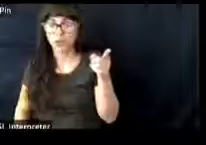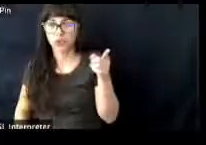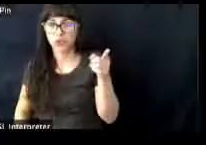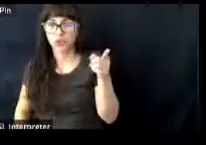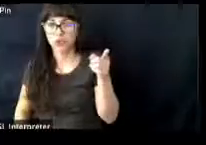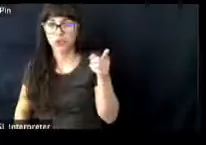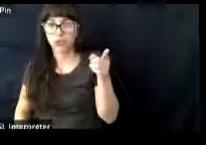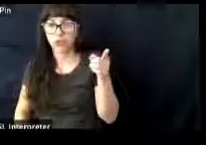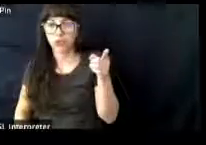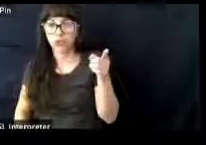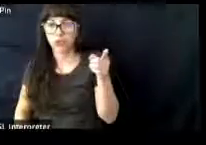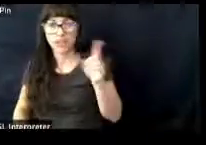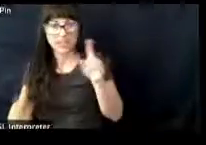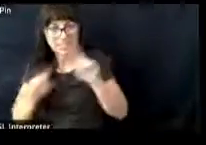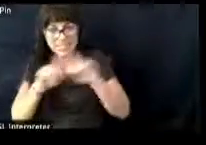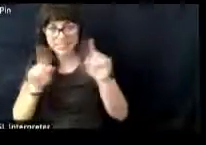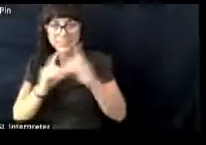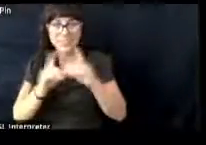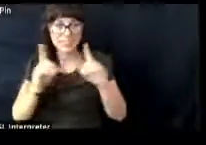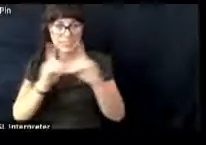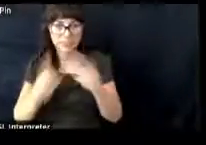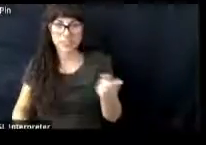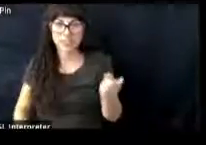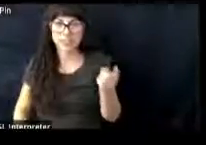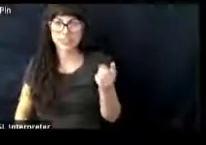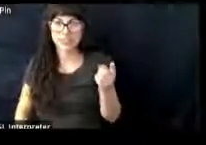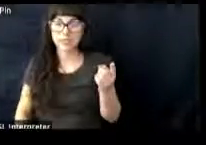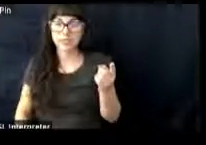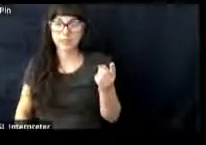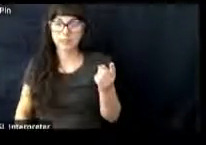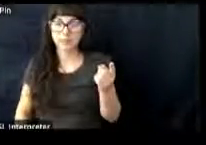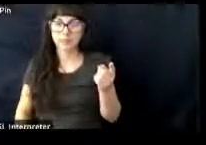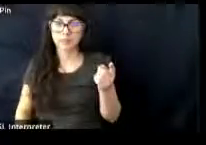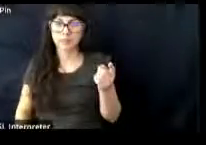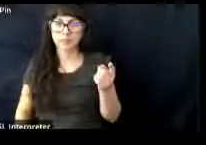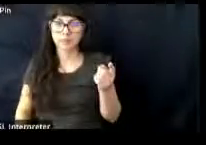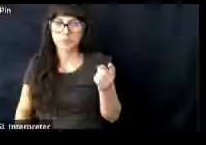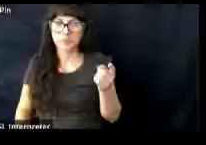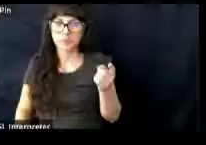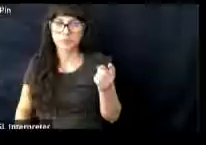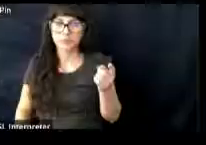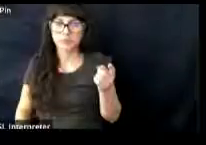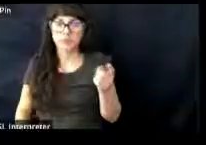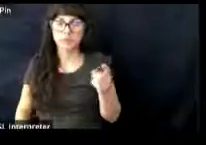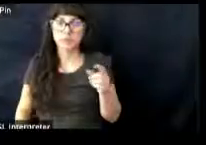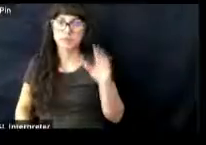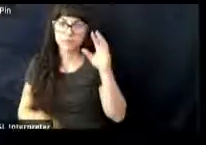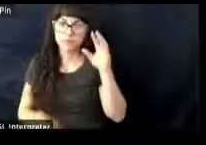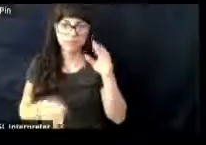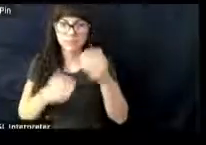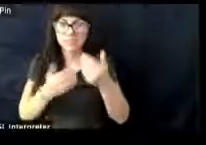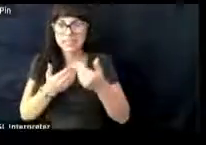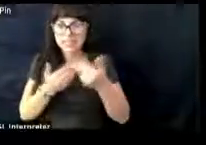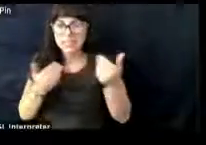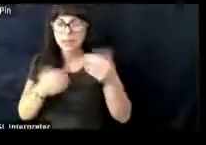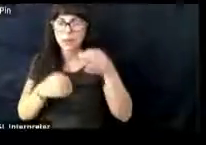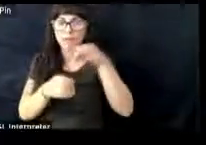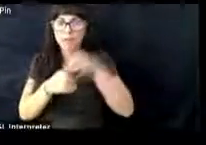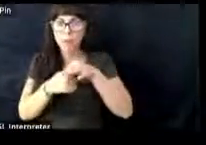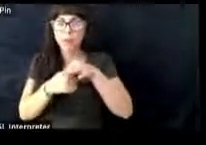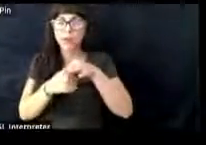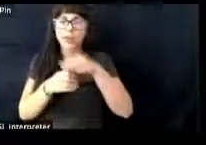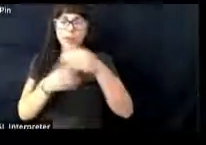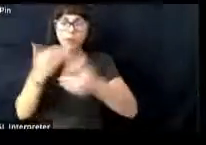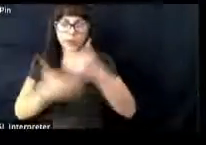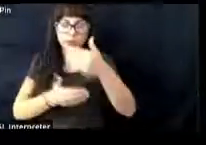a completely different district. And there's different voting, and we would like to keep